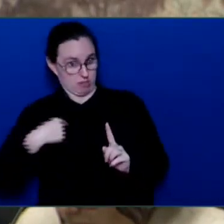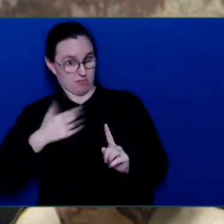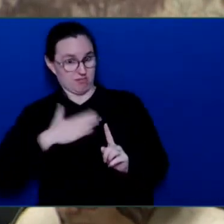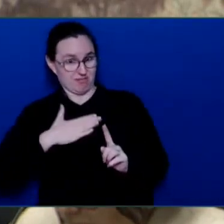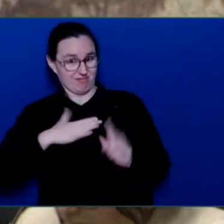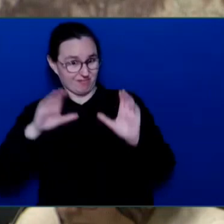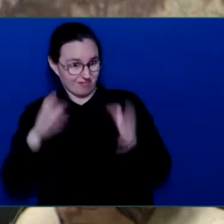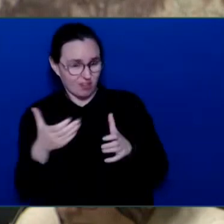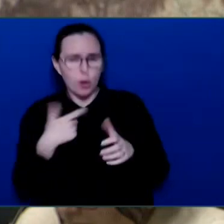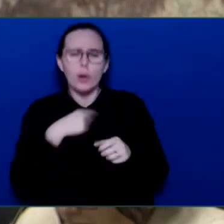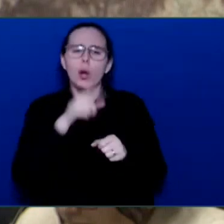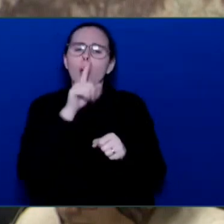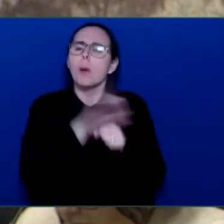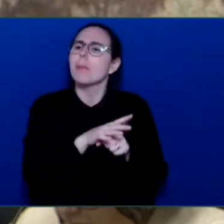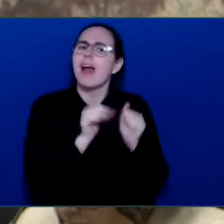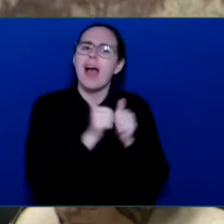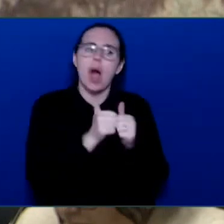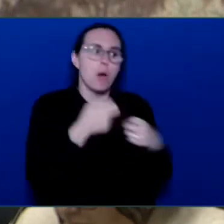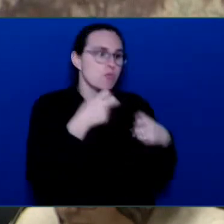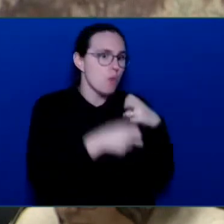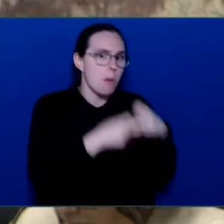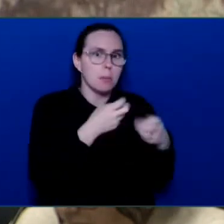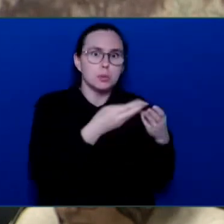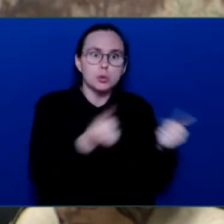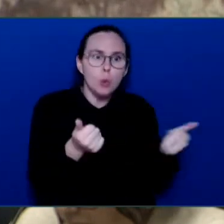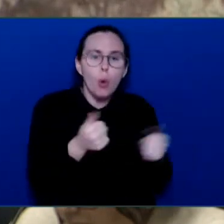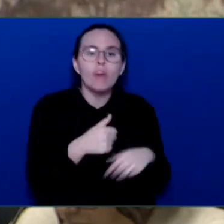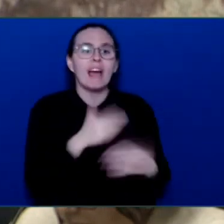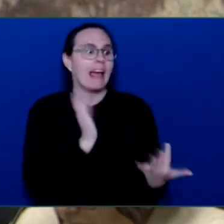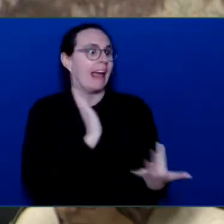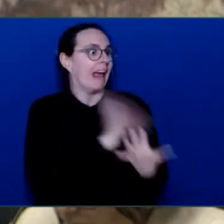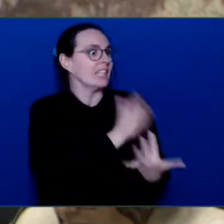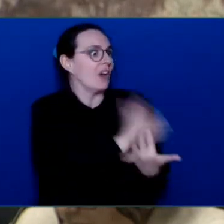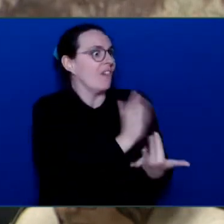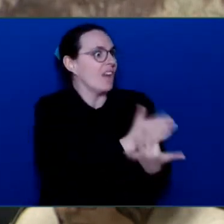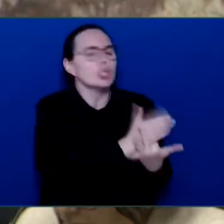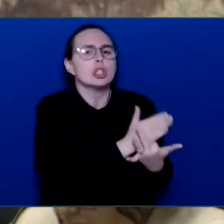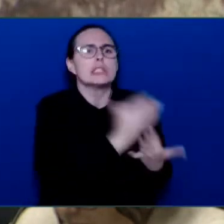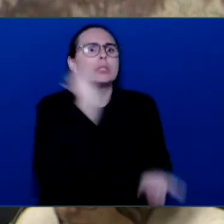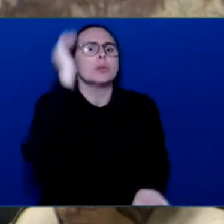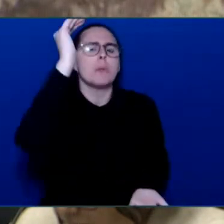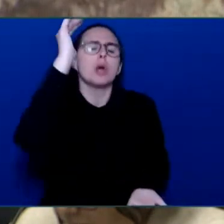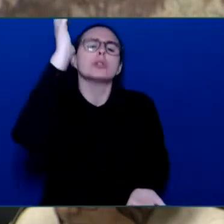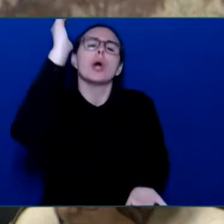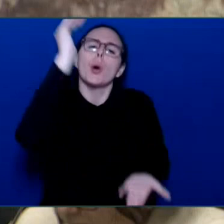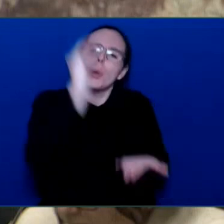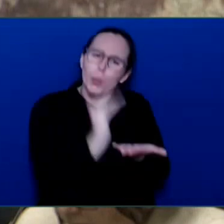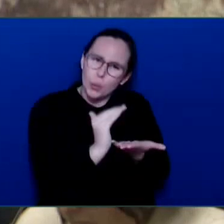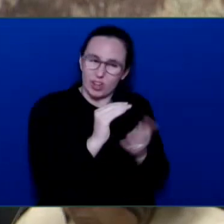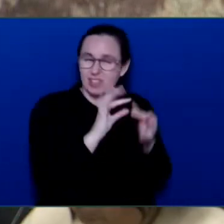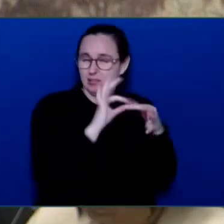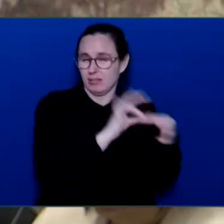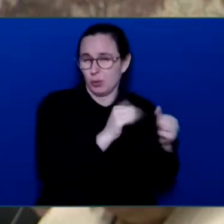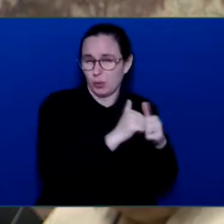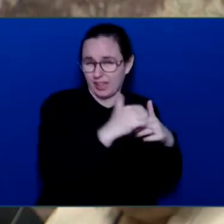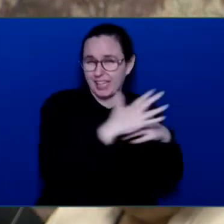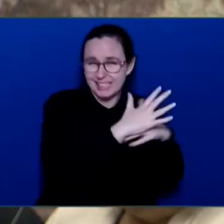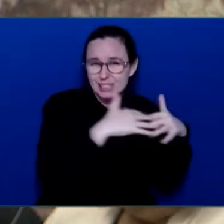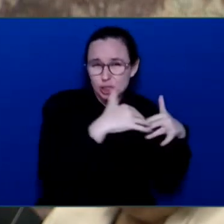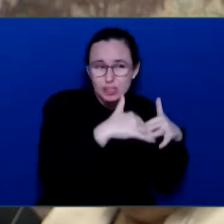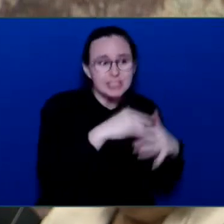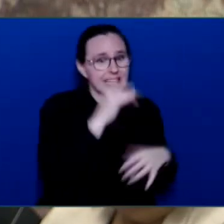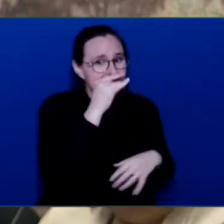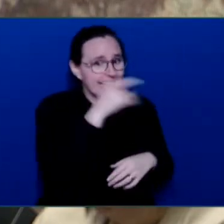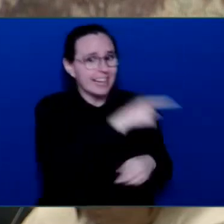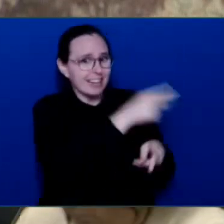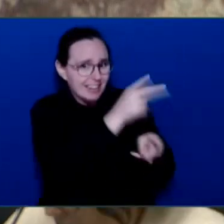so we have changed legislation, we have changed policy, we have invested in the budget of this ministry.